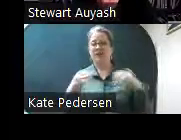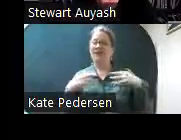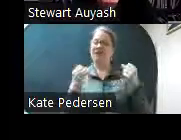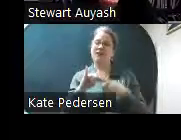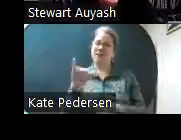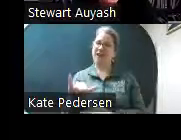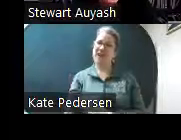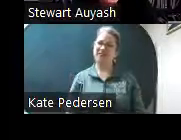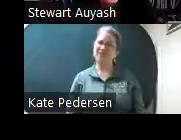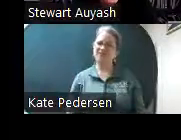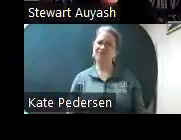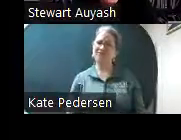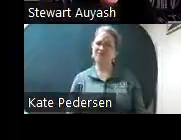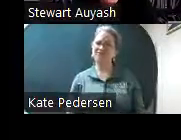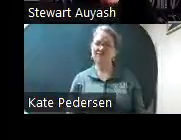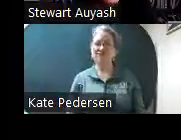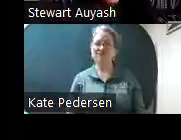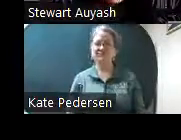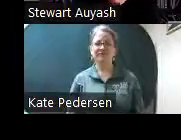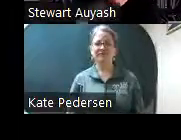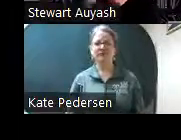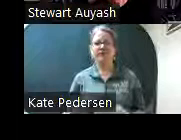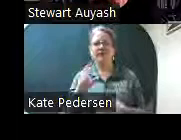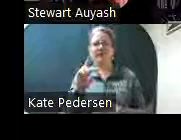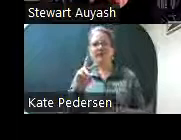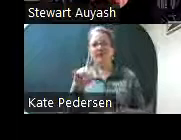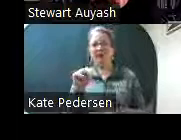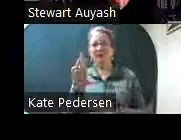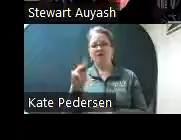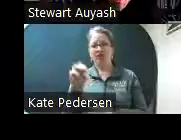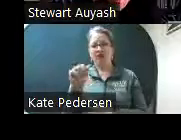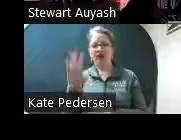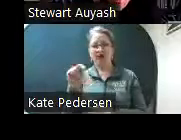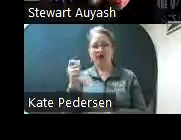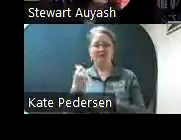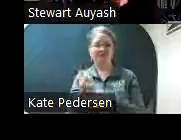from that era. The Violent Crime Act of 1994